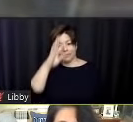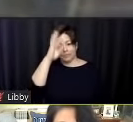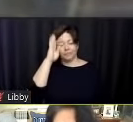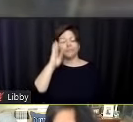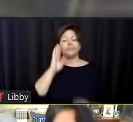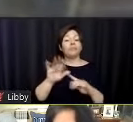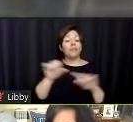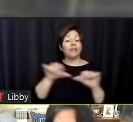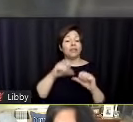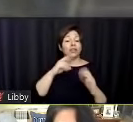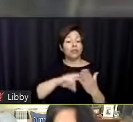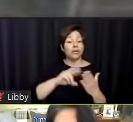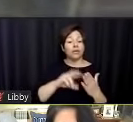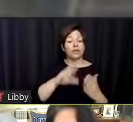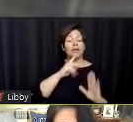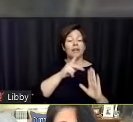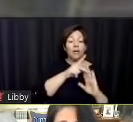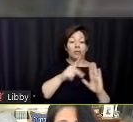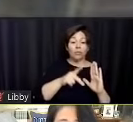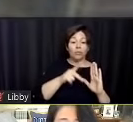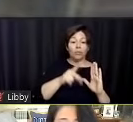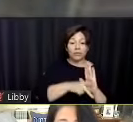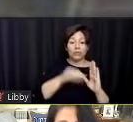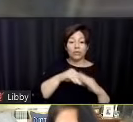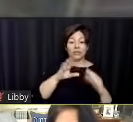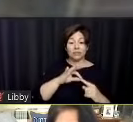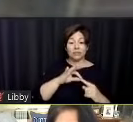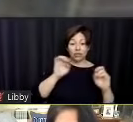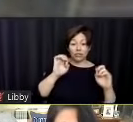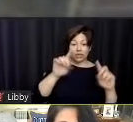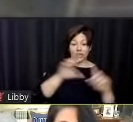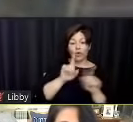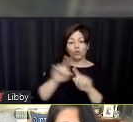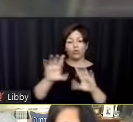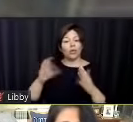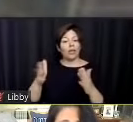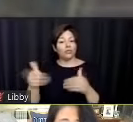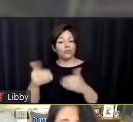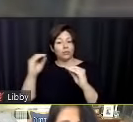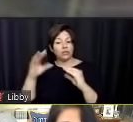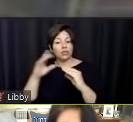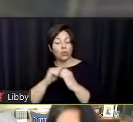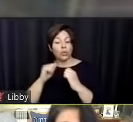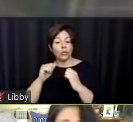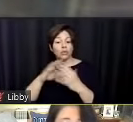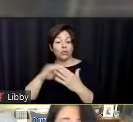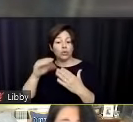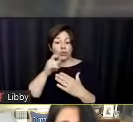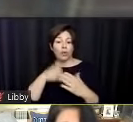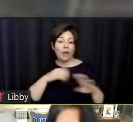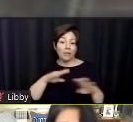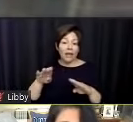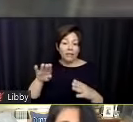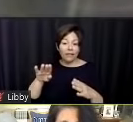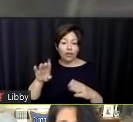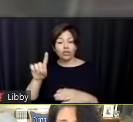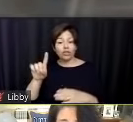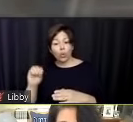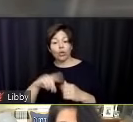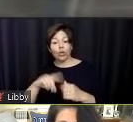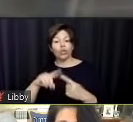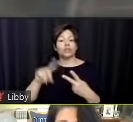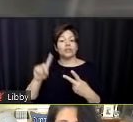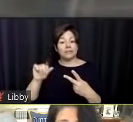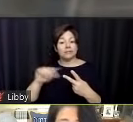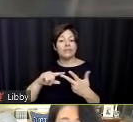been the role of principals in special education, and he has been a classroom teacher of students with learning disabilities, behavior disorders, intellectual disabilities,